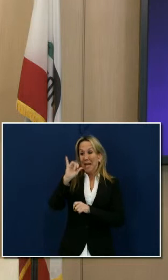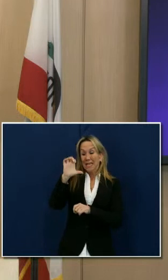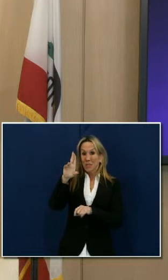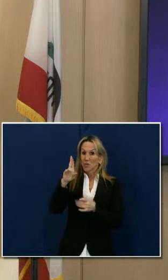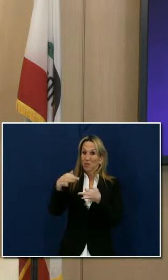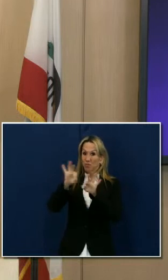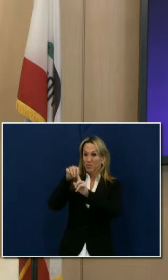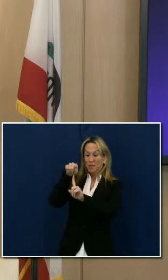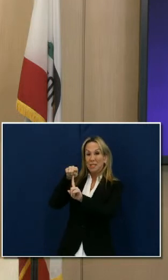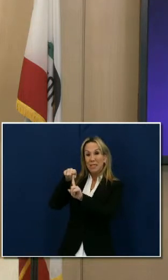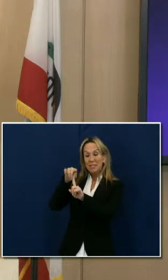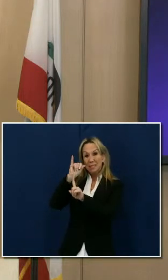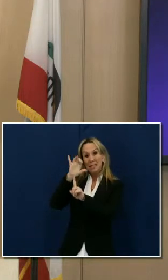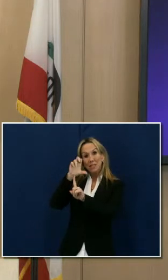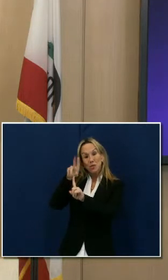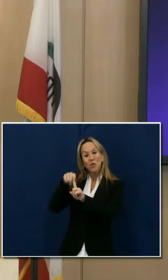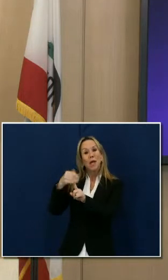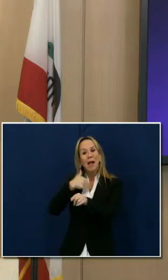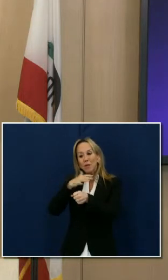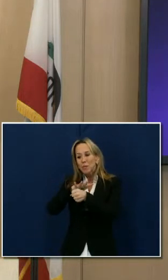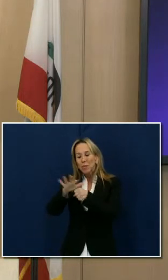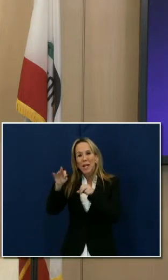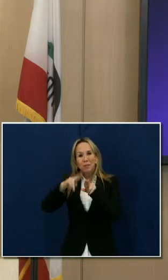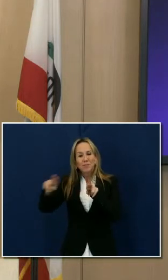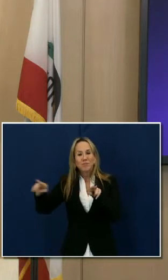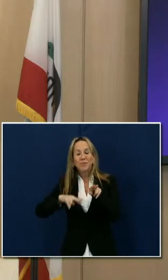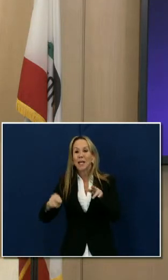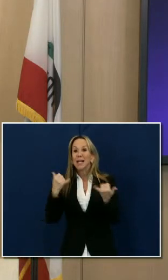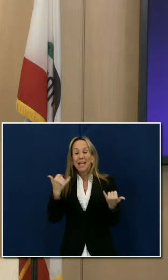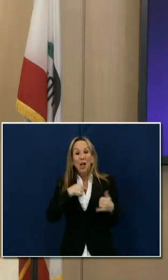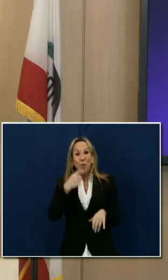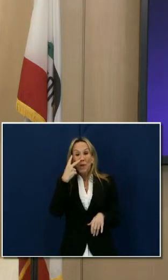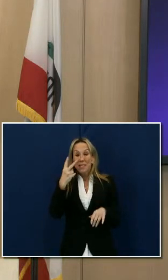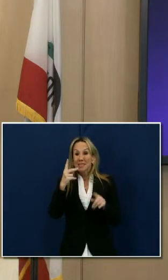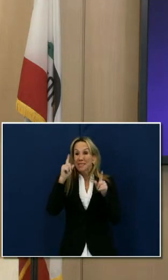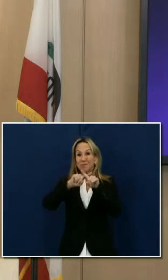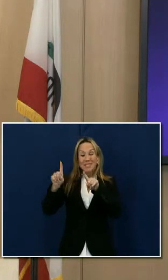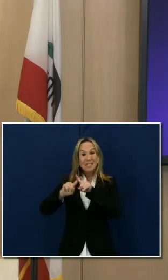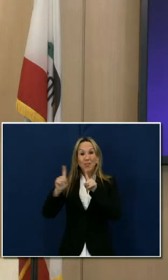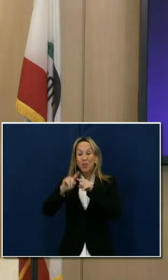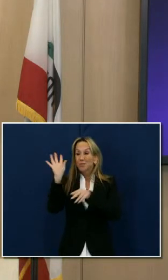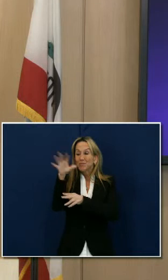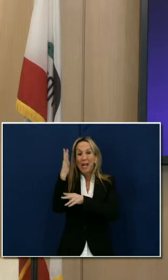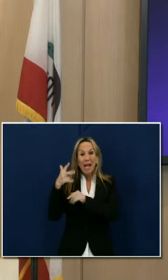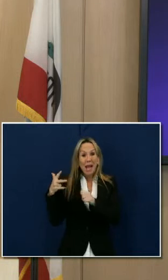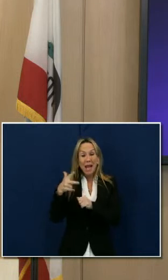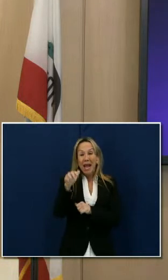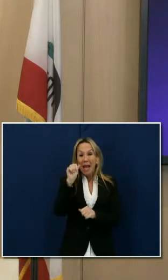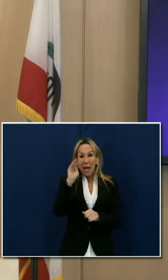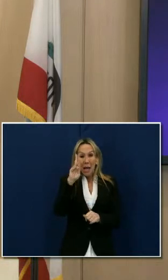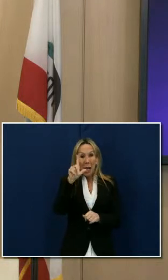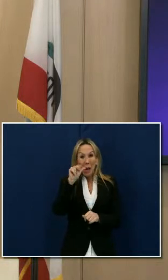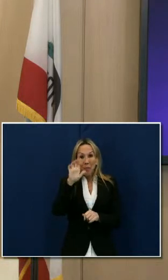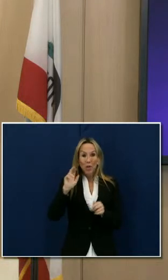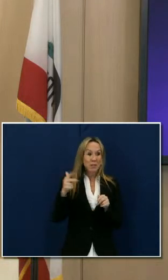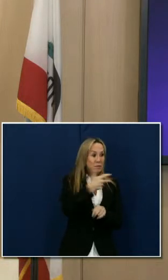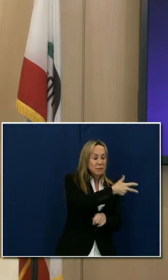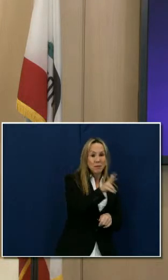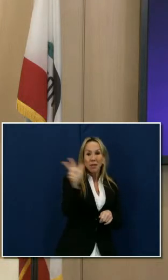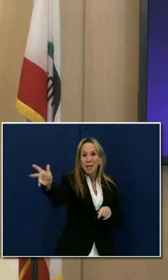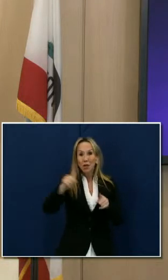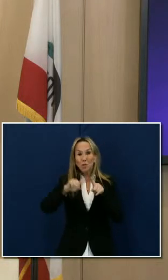ICU intensive care unit beds. We've seen changes in ambulance diversions. Hospitals have told me directly that they are